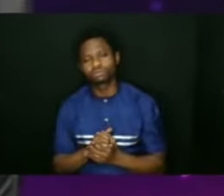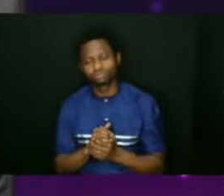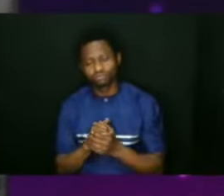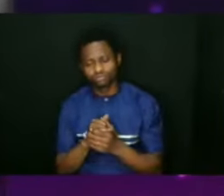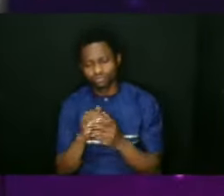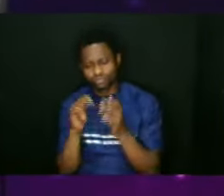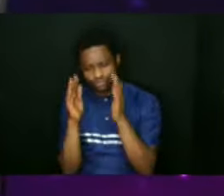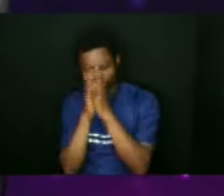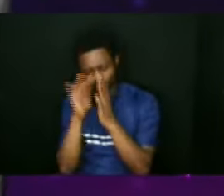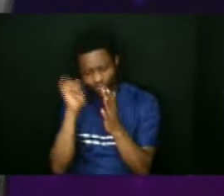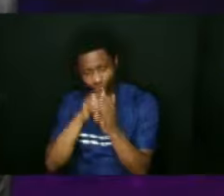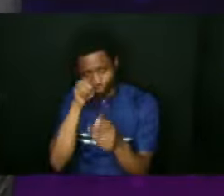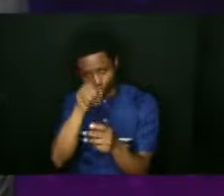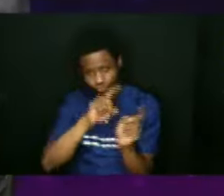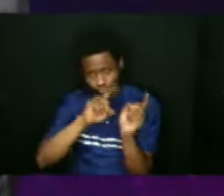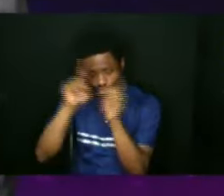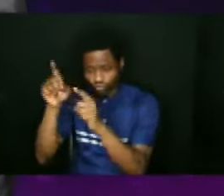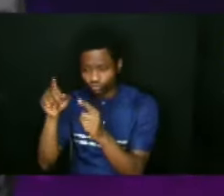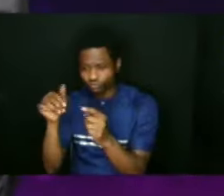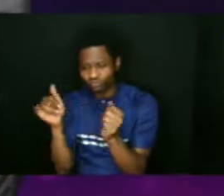pray that you go with this